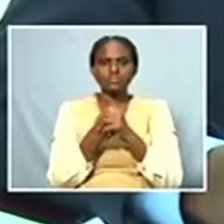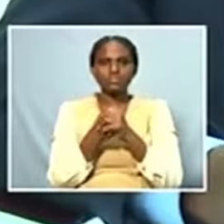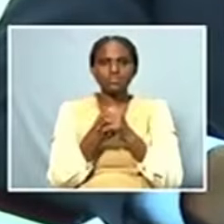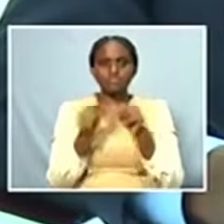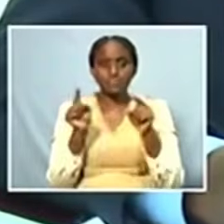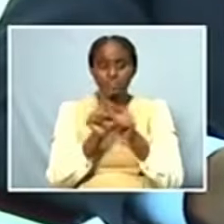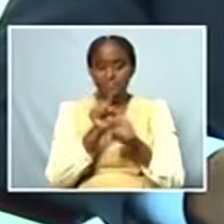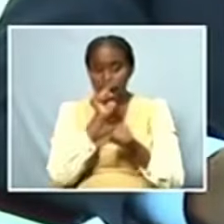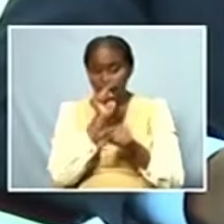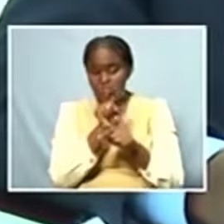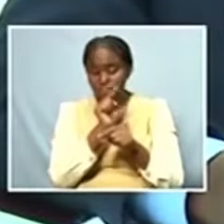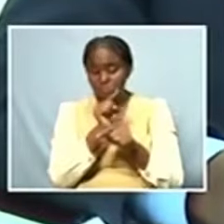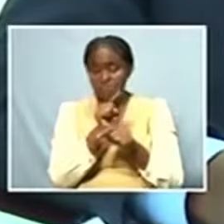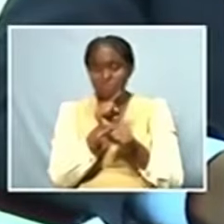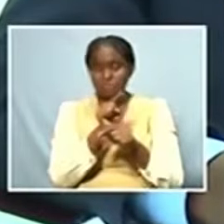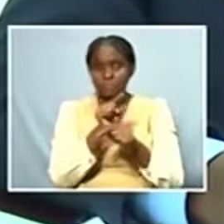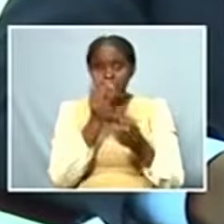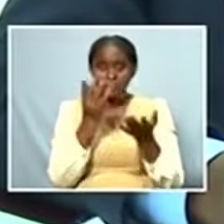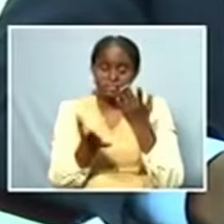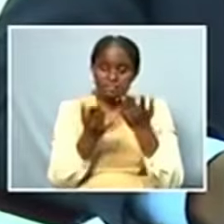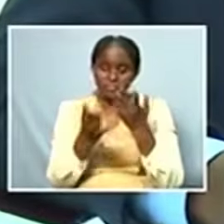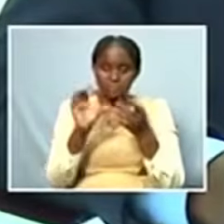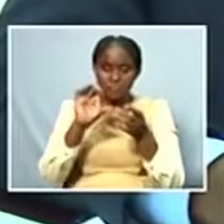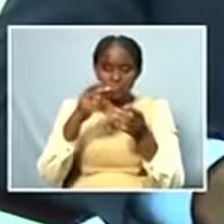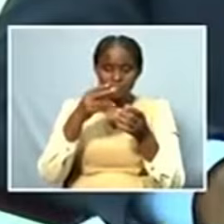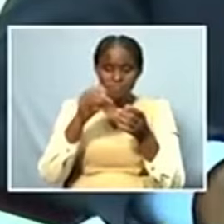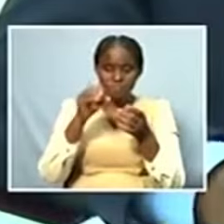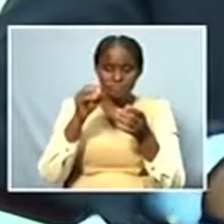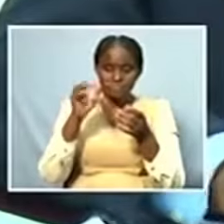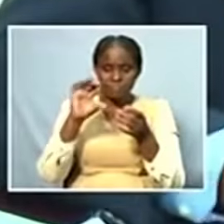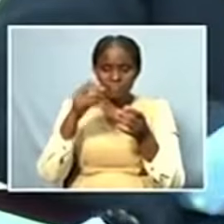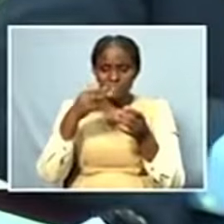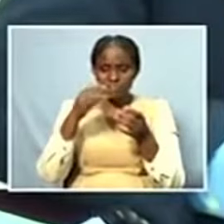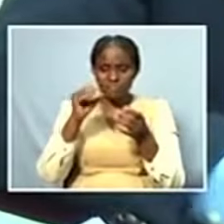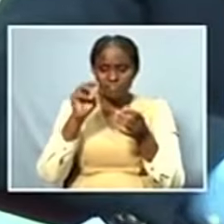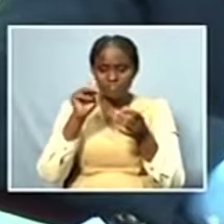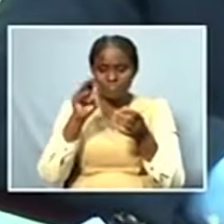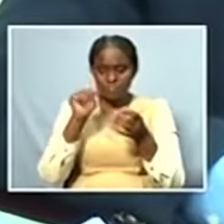that one is. But maybe Mr. Chomba, you can assist me on the